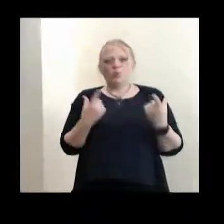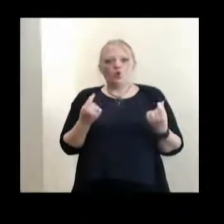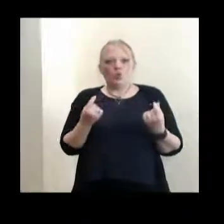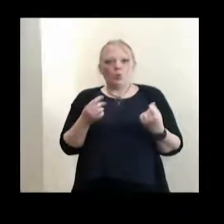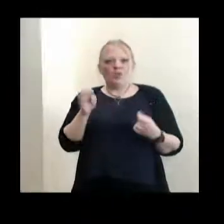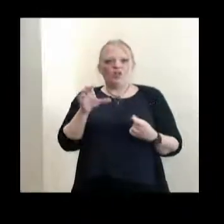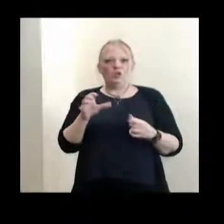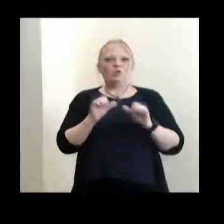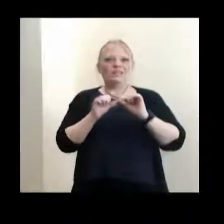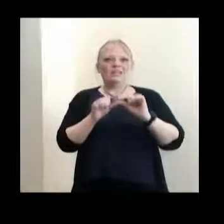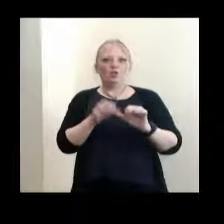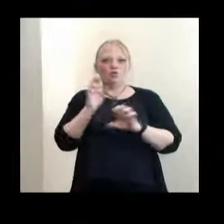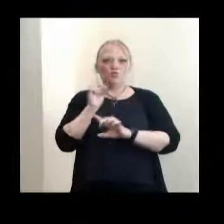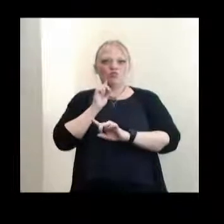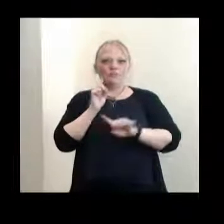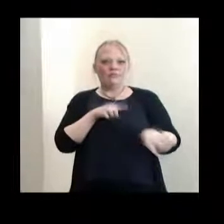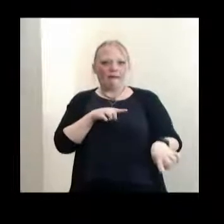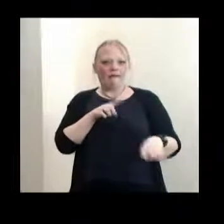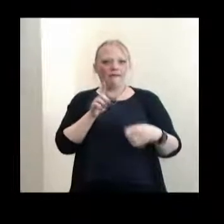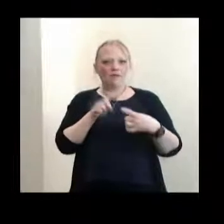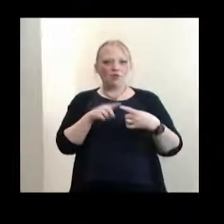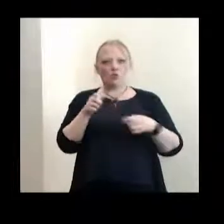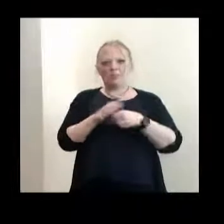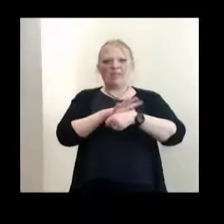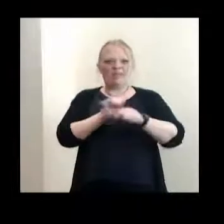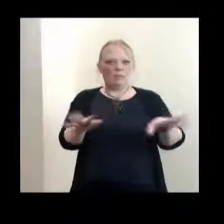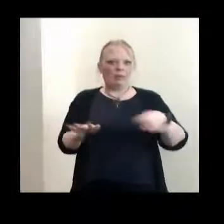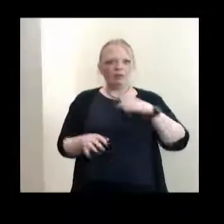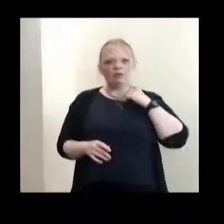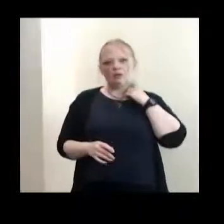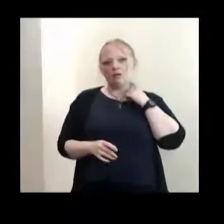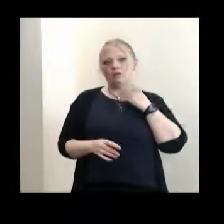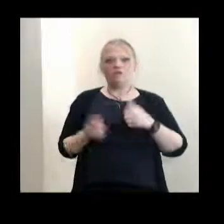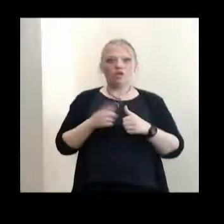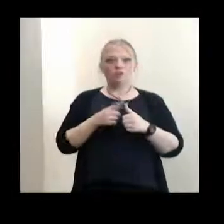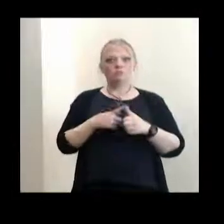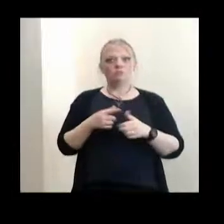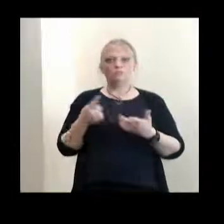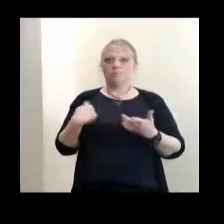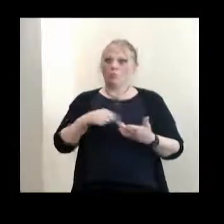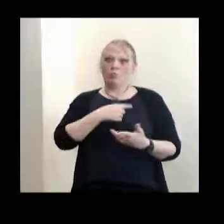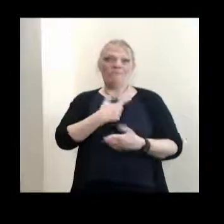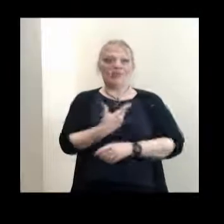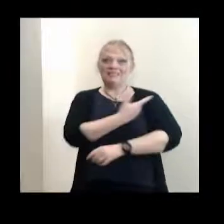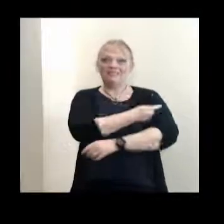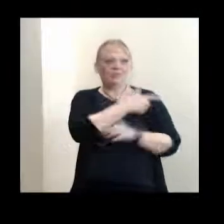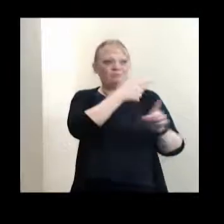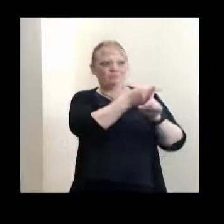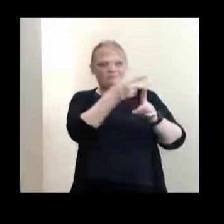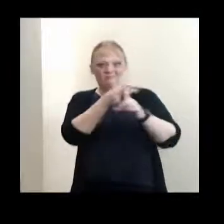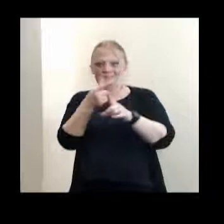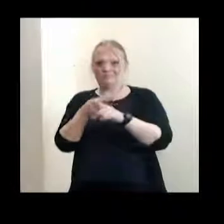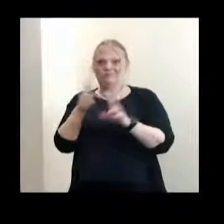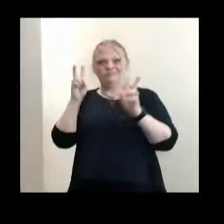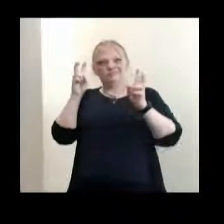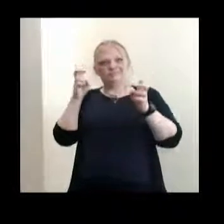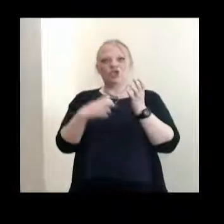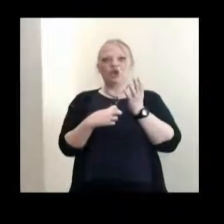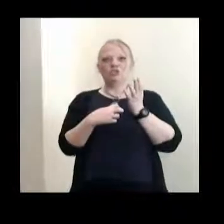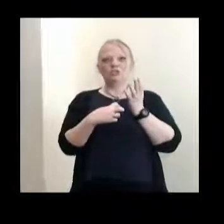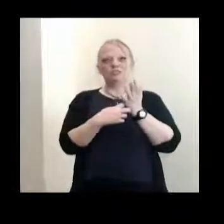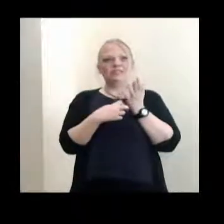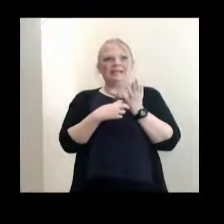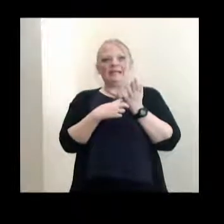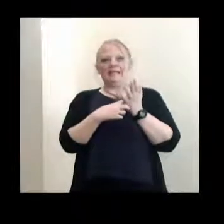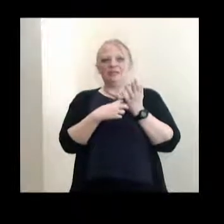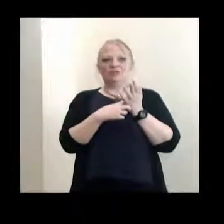to respond to our pandemic. First of all, we are vaccinating. Again, this is our ticket out of the pandemic. In